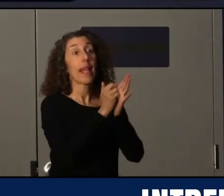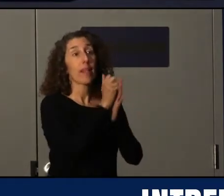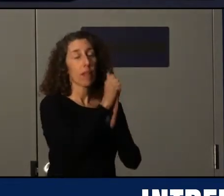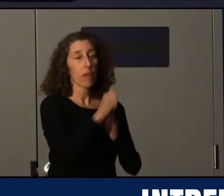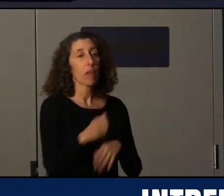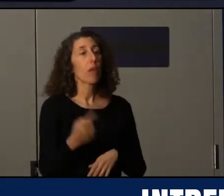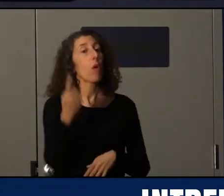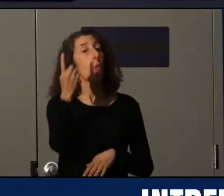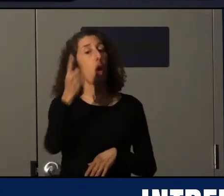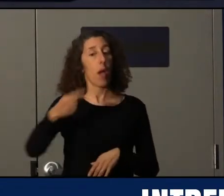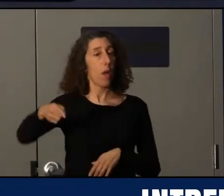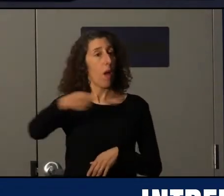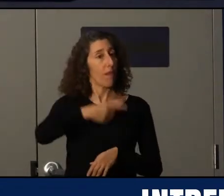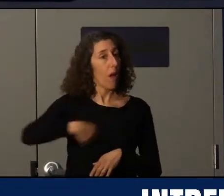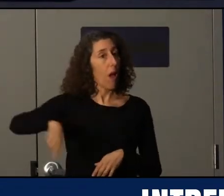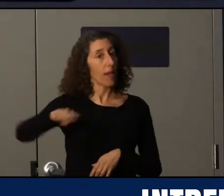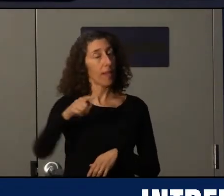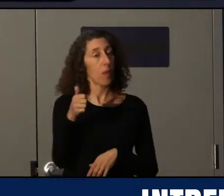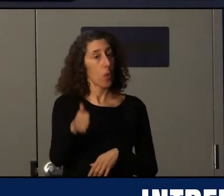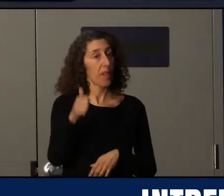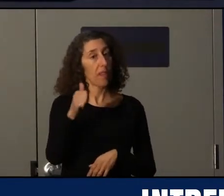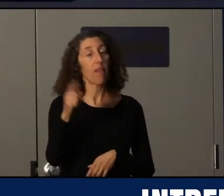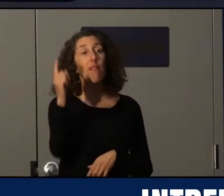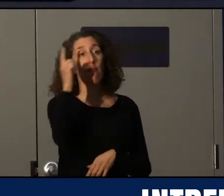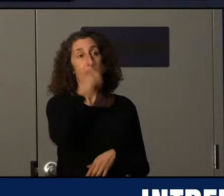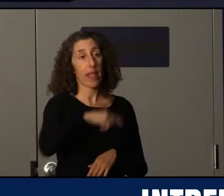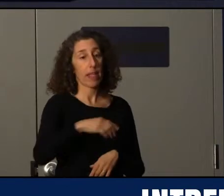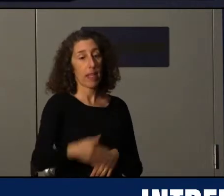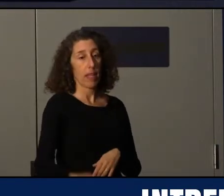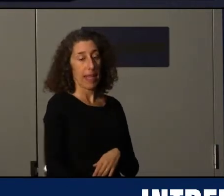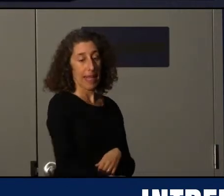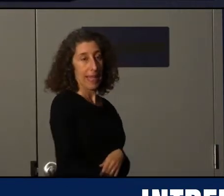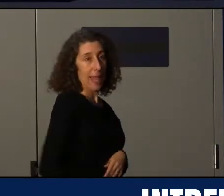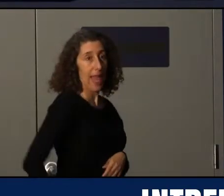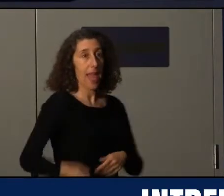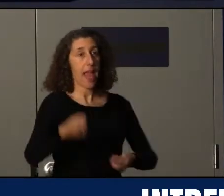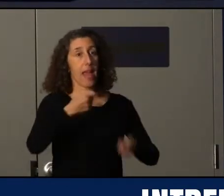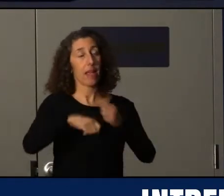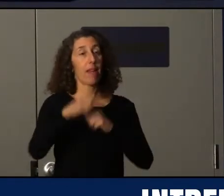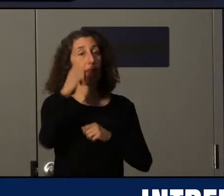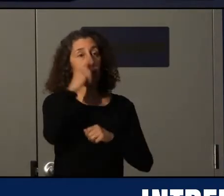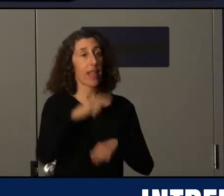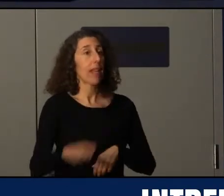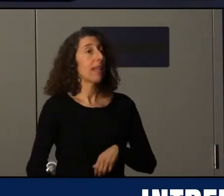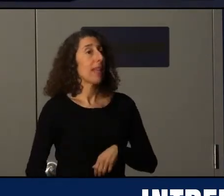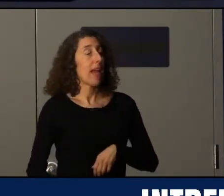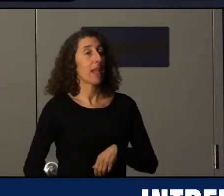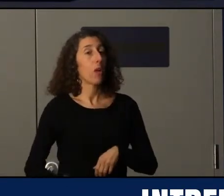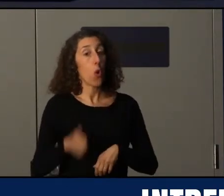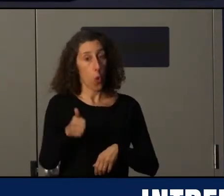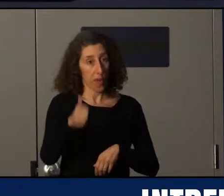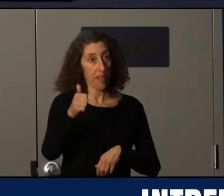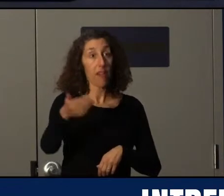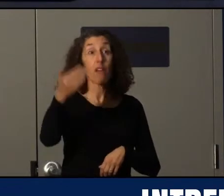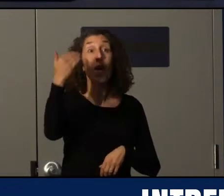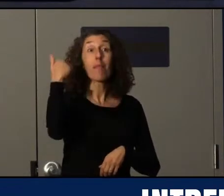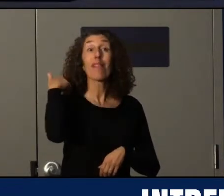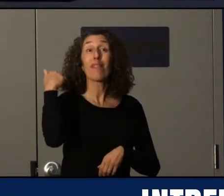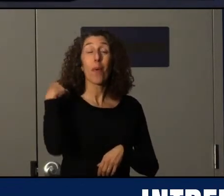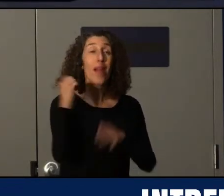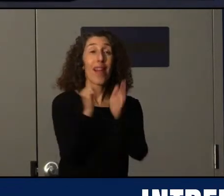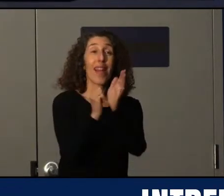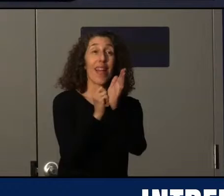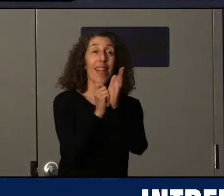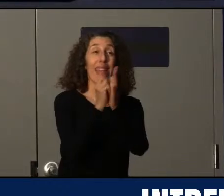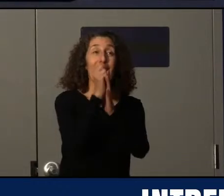leg. And so Nicole helped make, like you saw the space suits, she helped